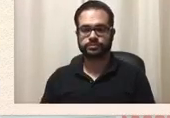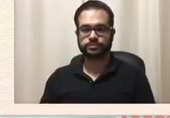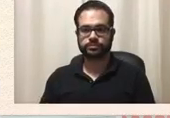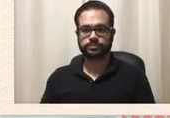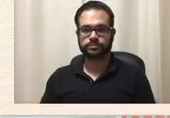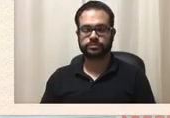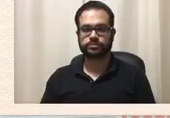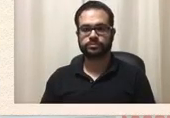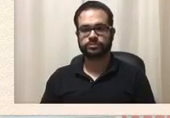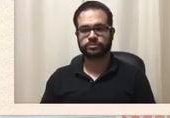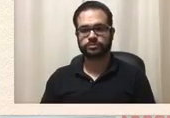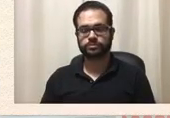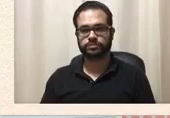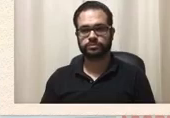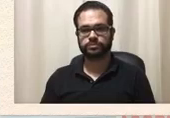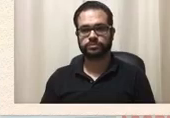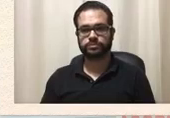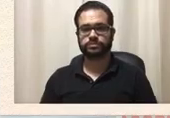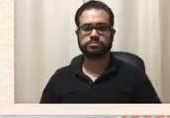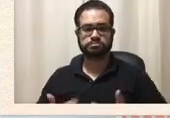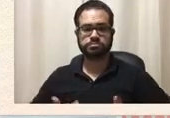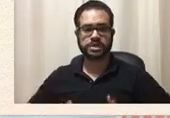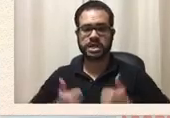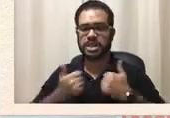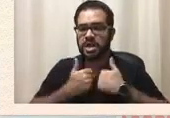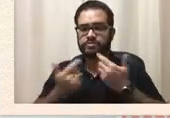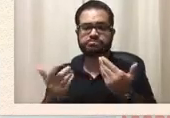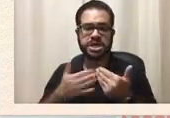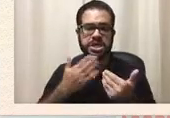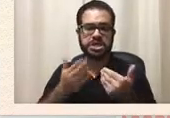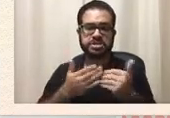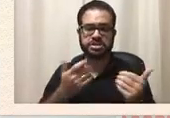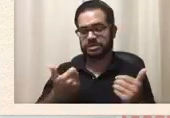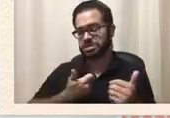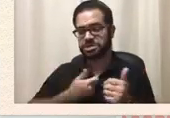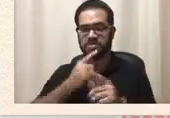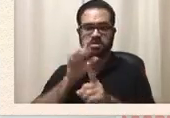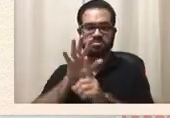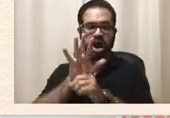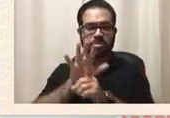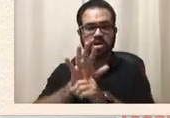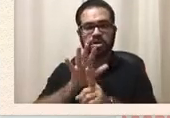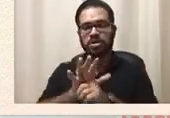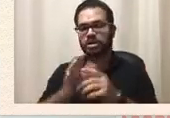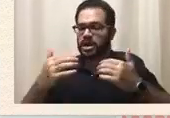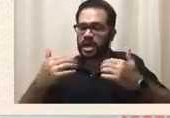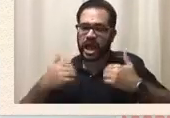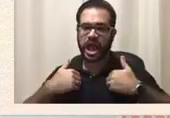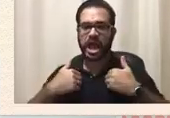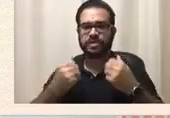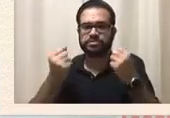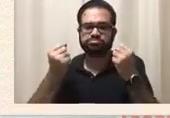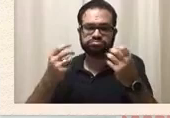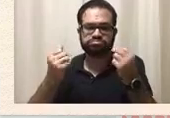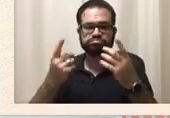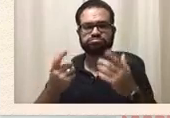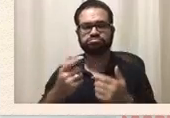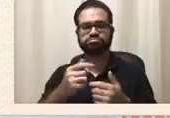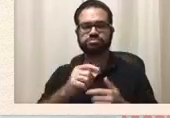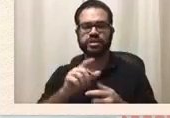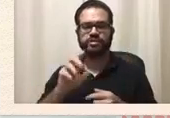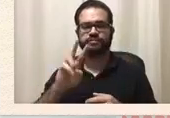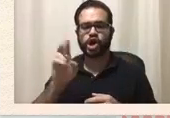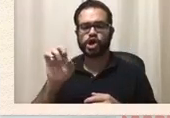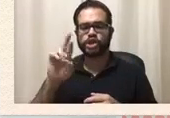Life was easy. I was popular, possessed multiple varsity letters, and considered by some to be good